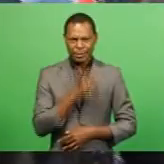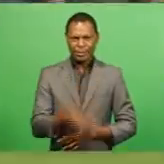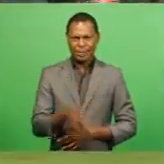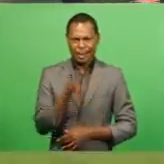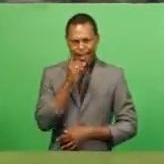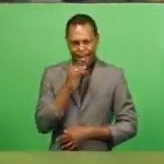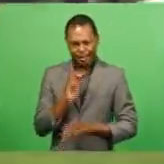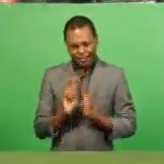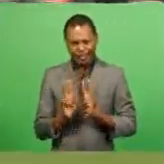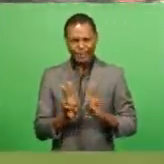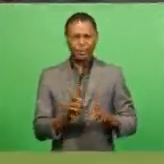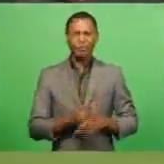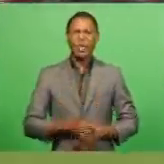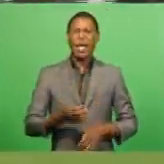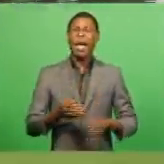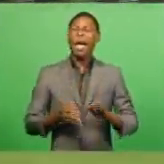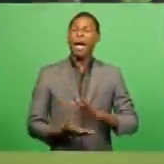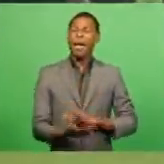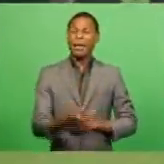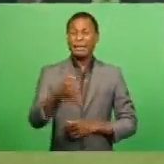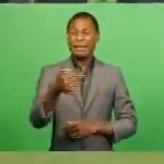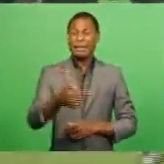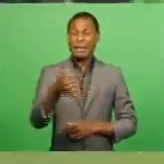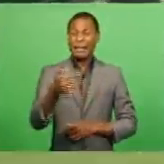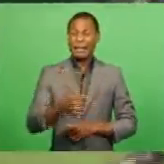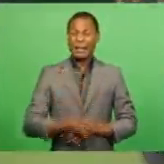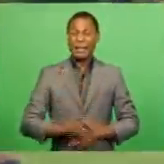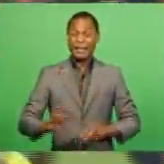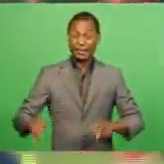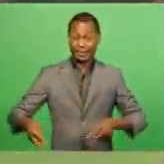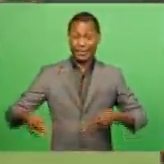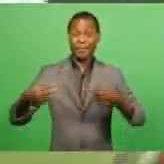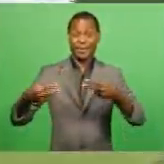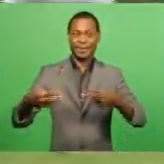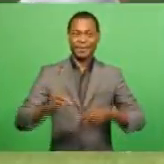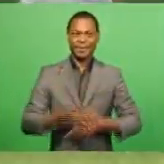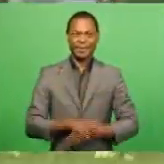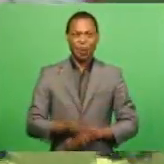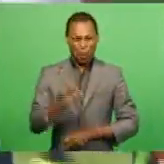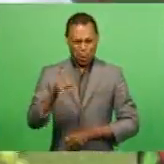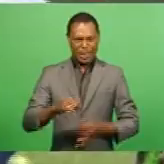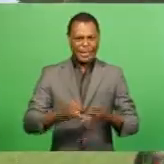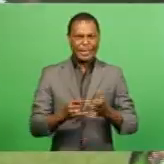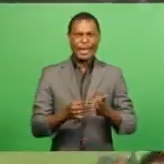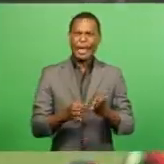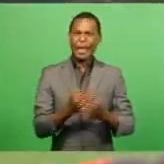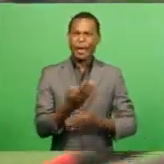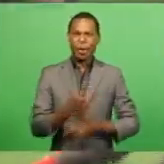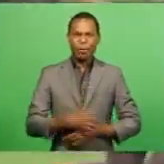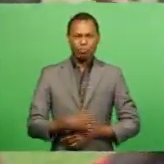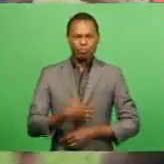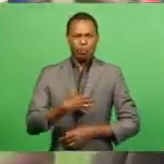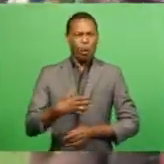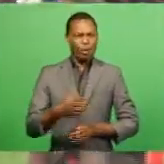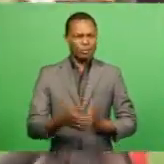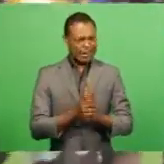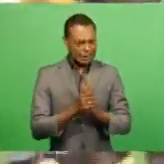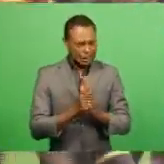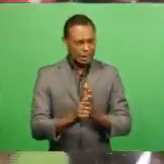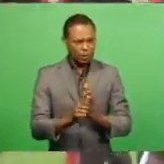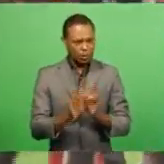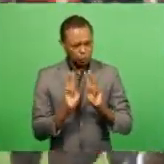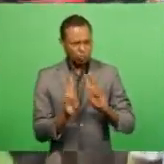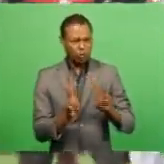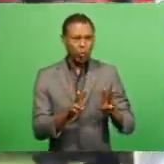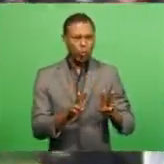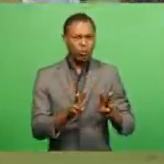in the under-17 semis. I expect this Saturday will be more crunching game, and because as I've already said, the clash of